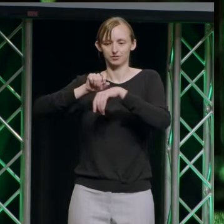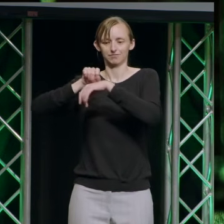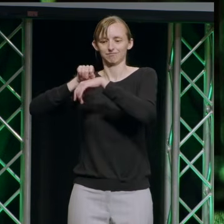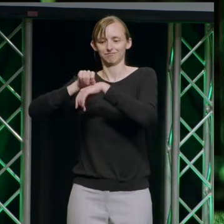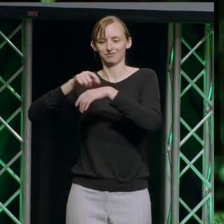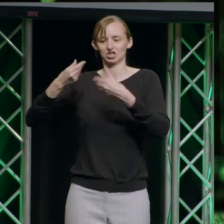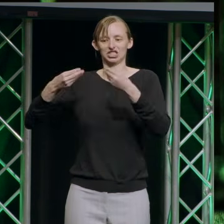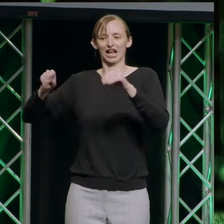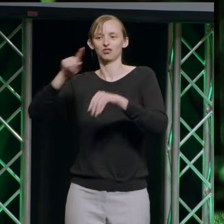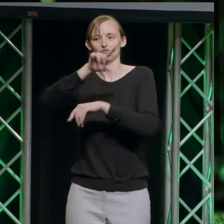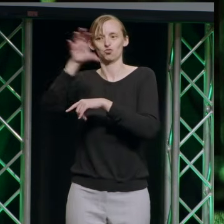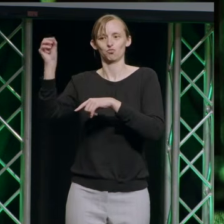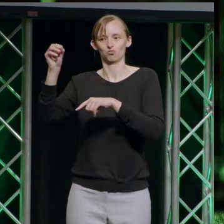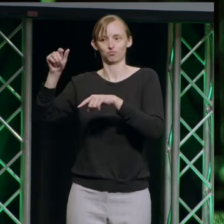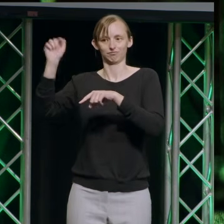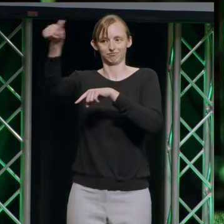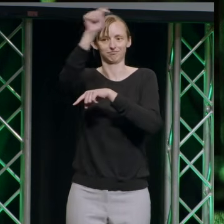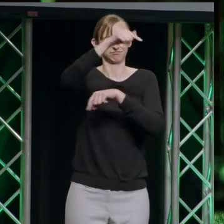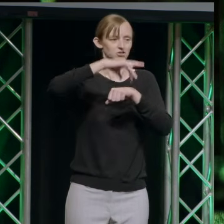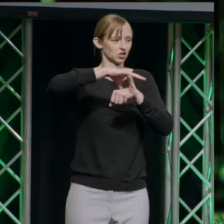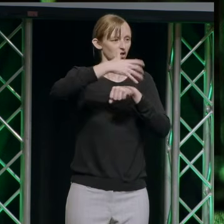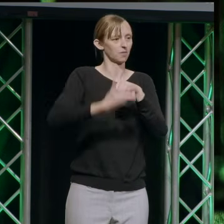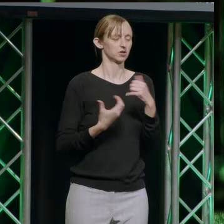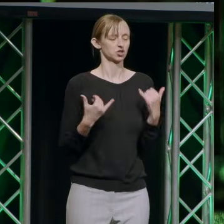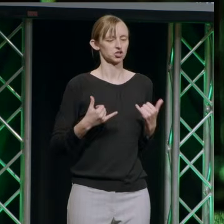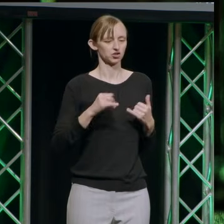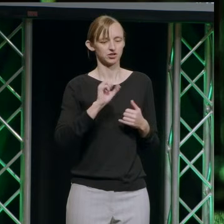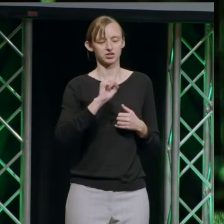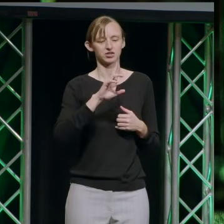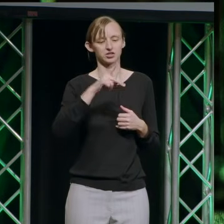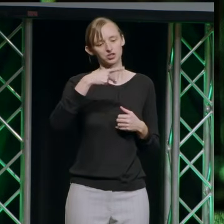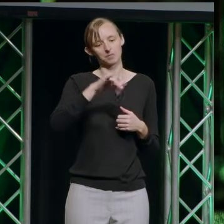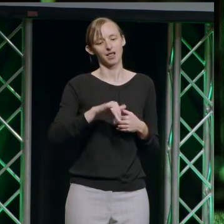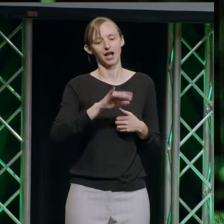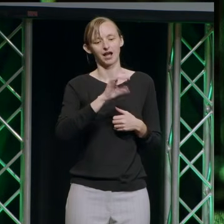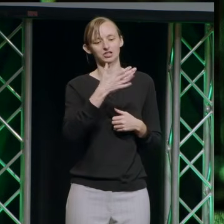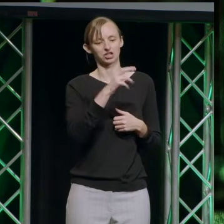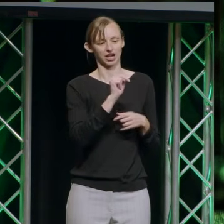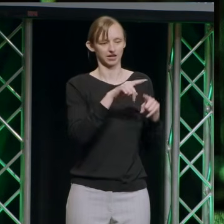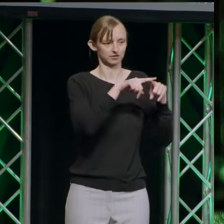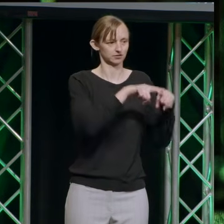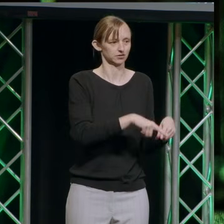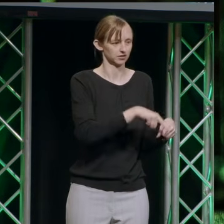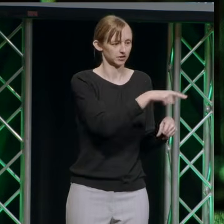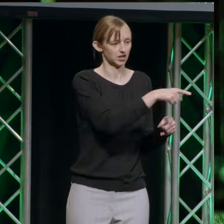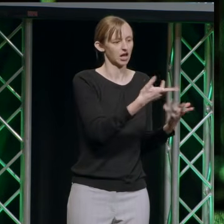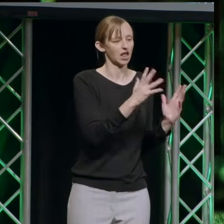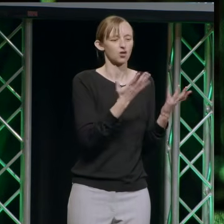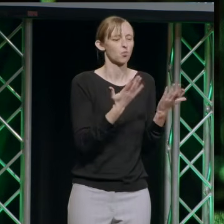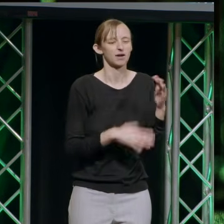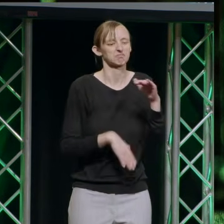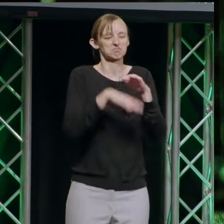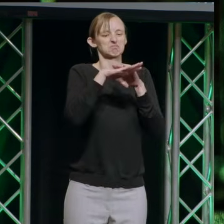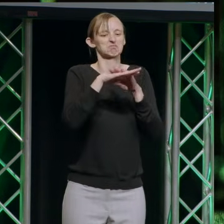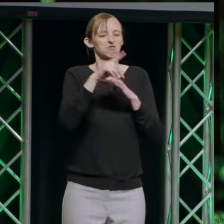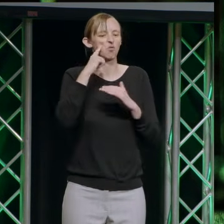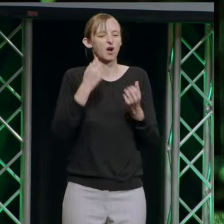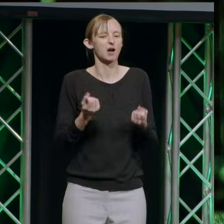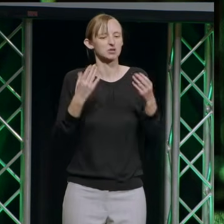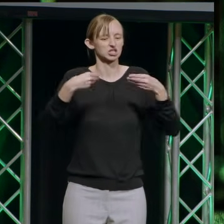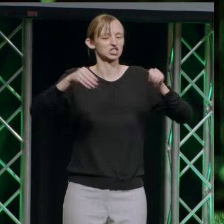cetera. What does this current supply chain that you are reliant on allow you to get to in terms of scale?